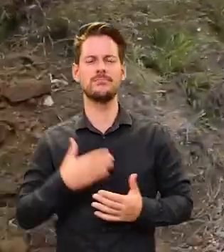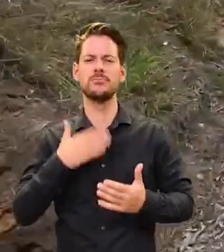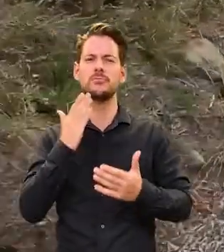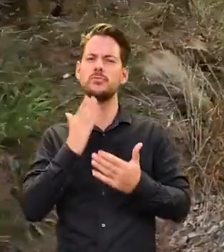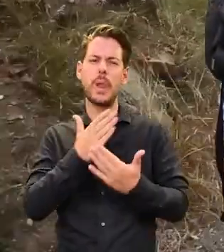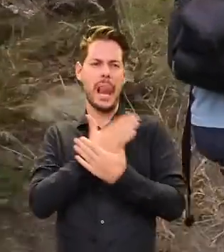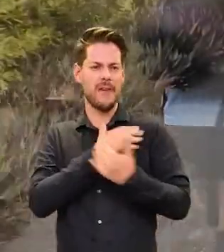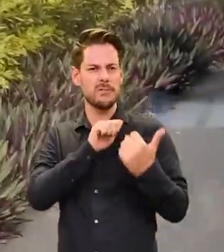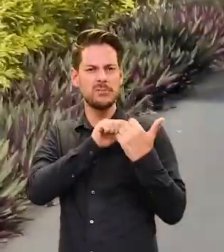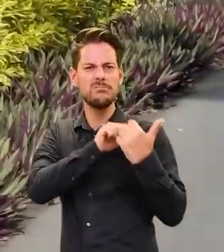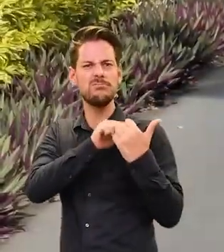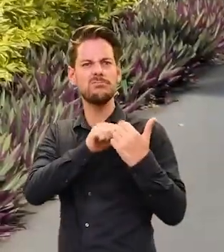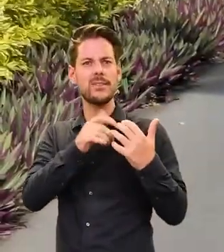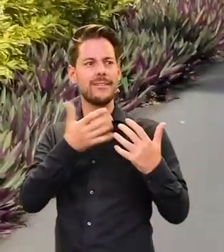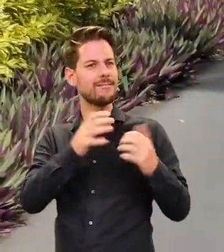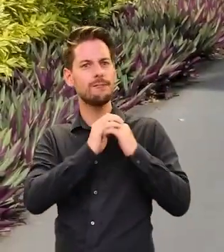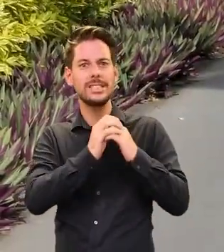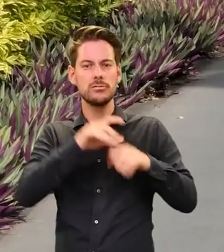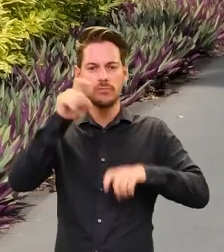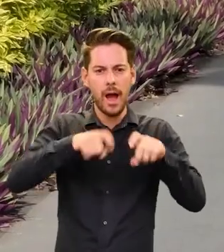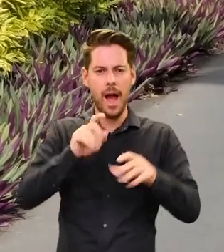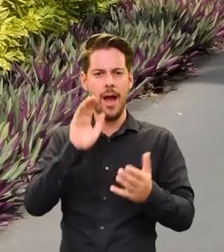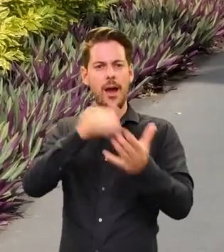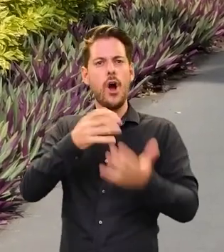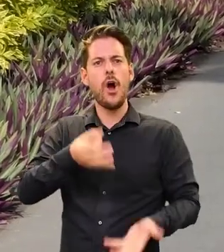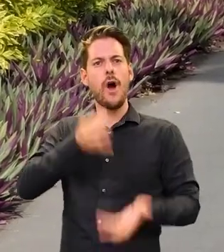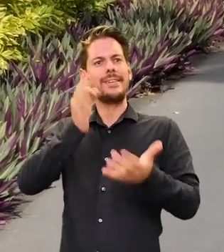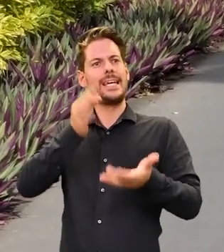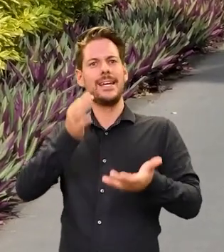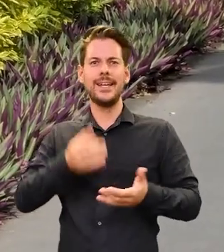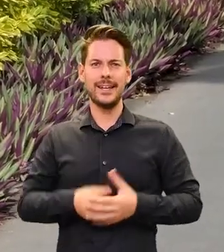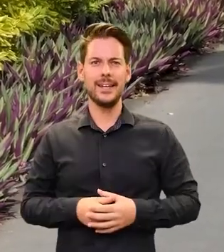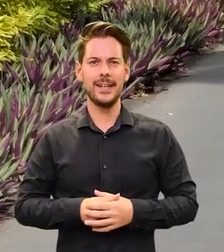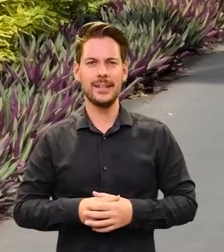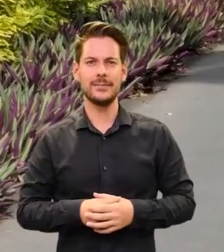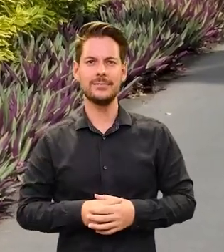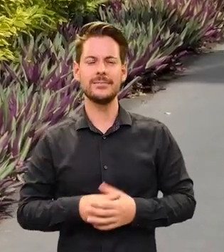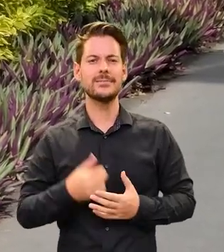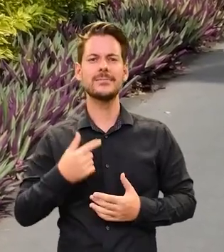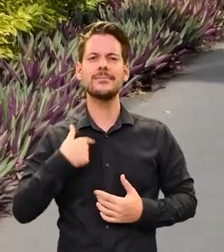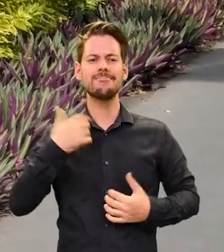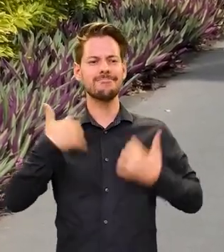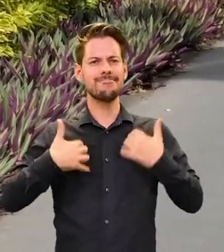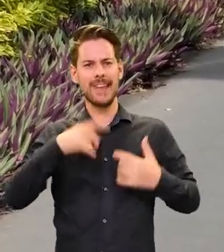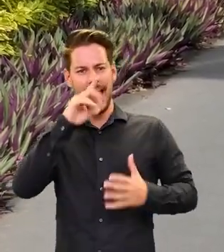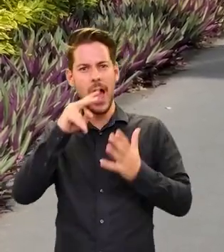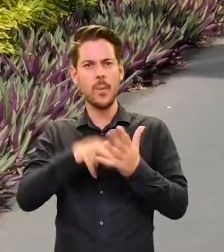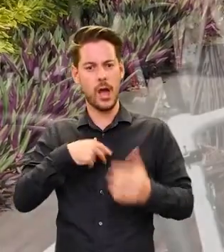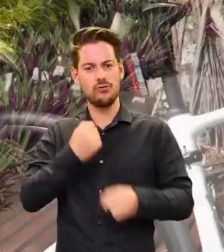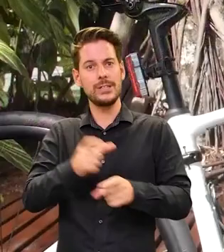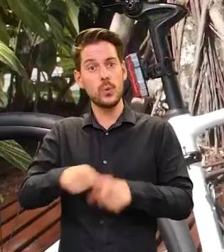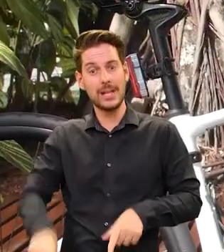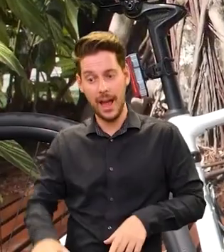I love the camaraderie, my friends, having a coffee after I ride the bike. I can't wait for